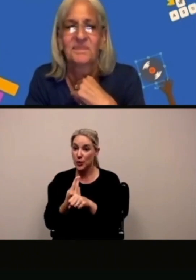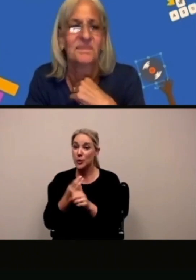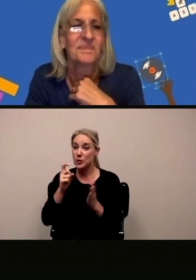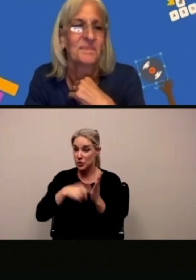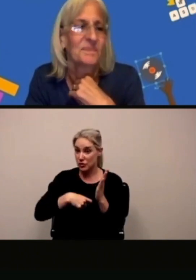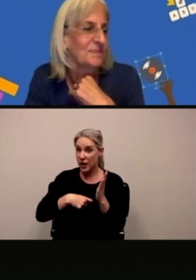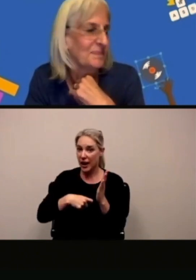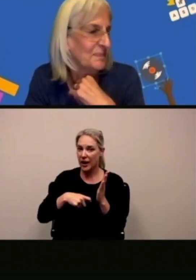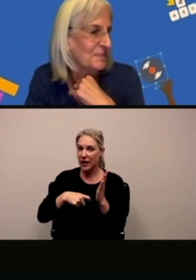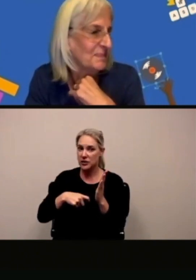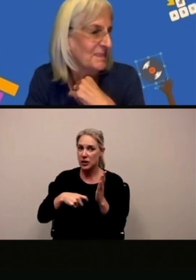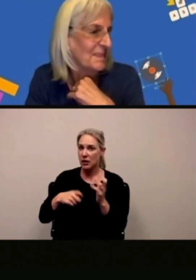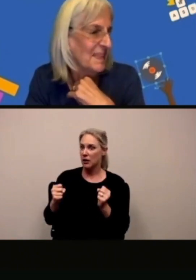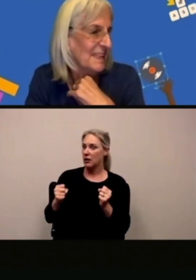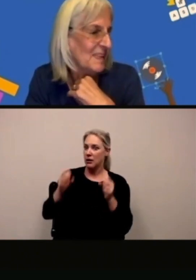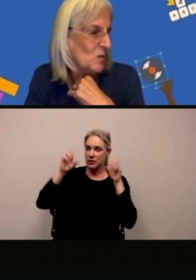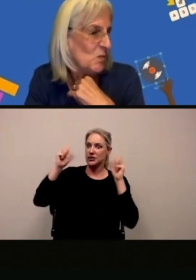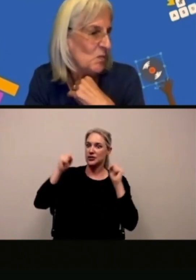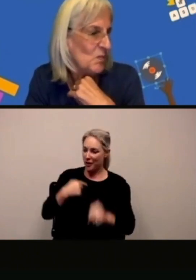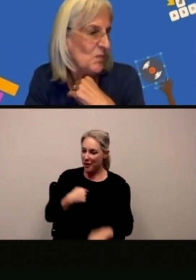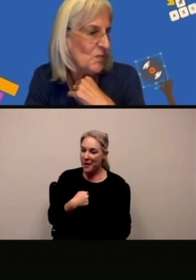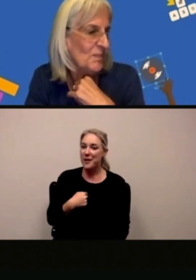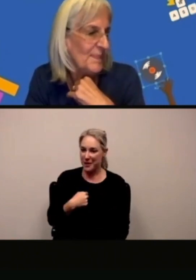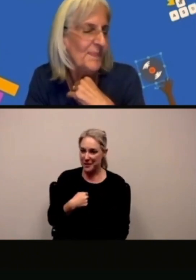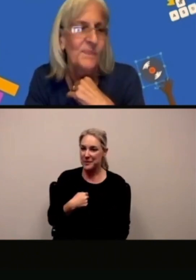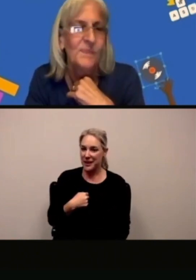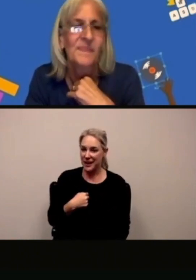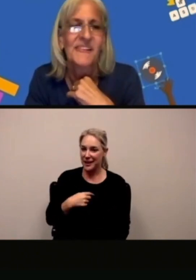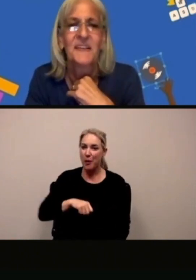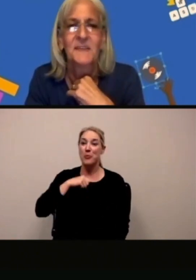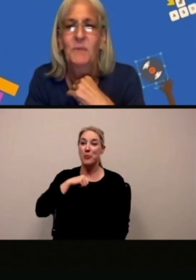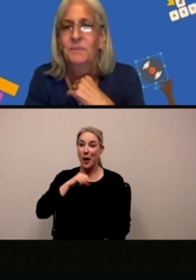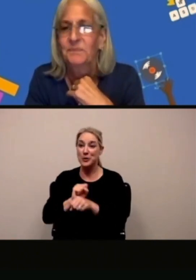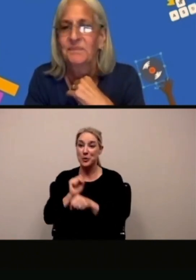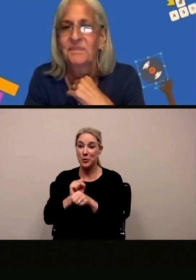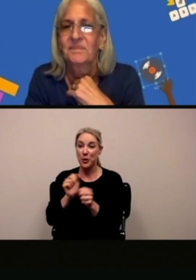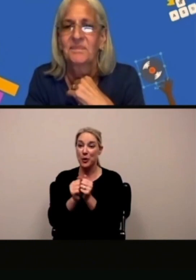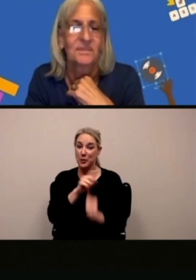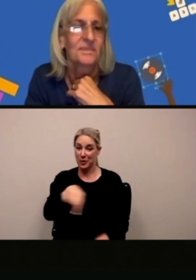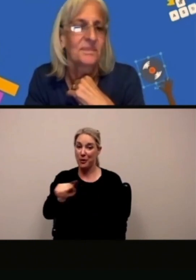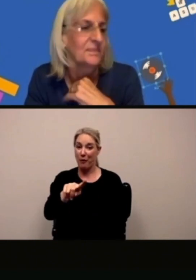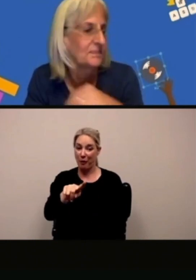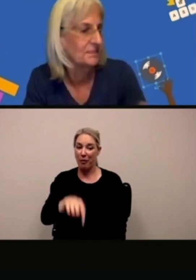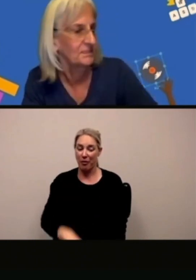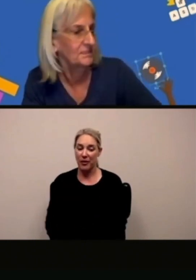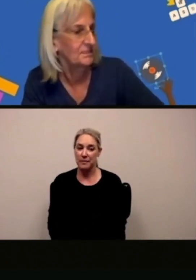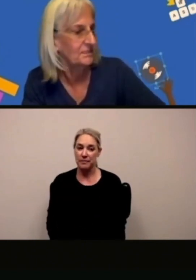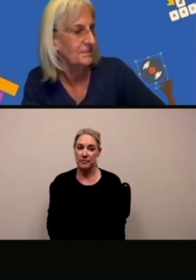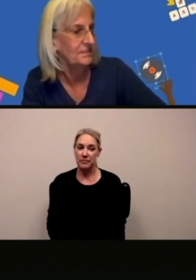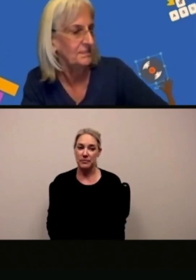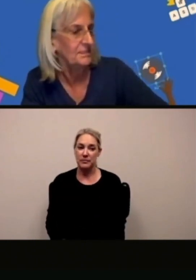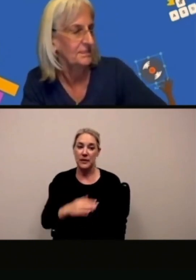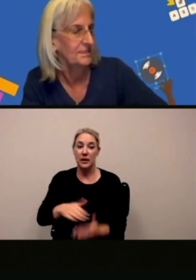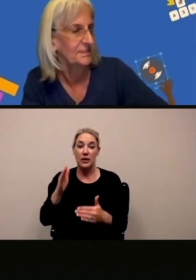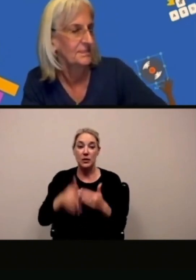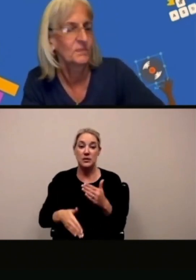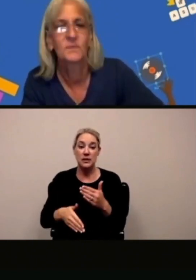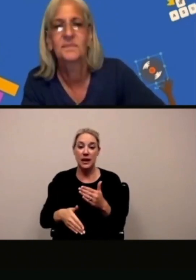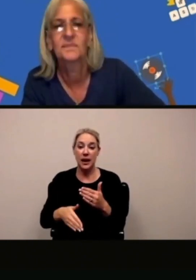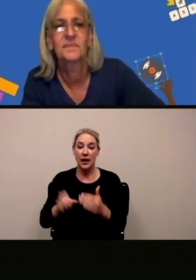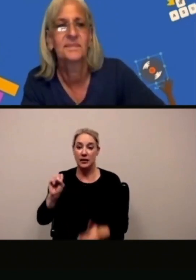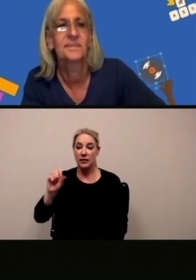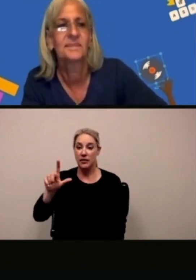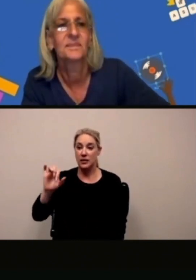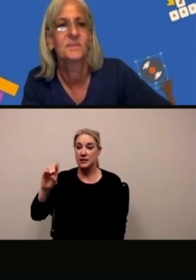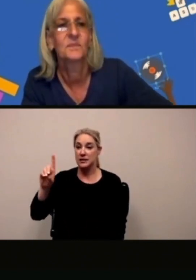me. And I'm really proud to work with them. So again, the end of the slide deck, these